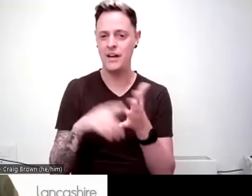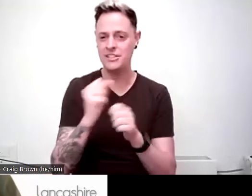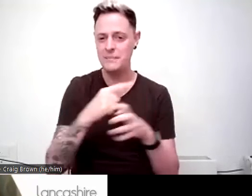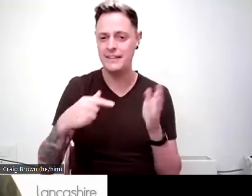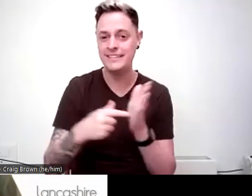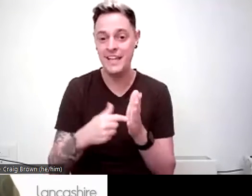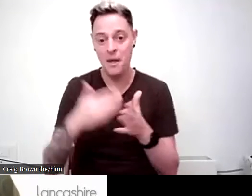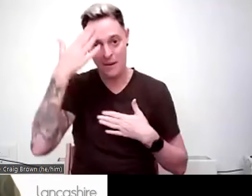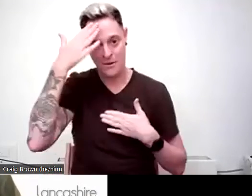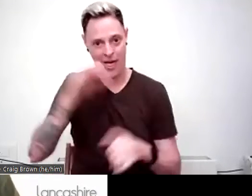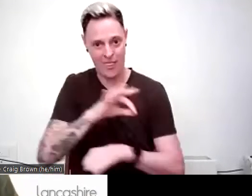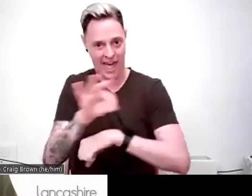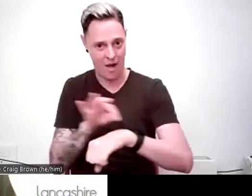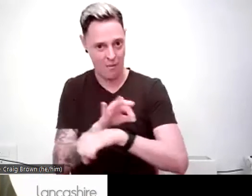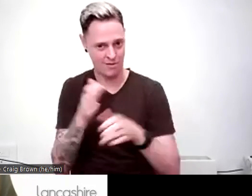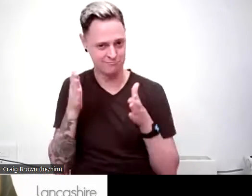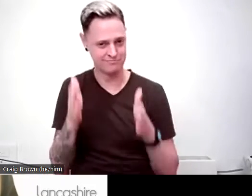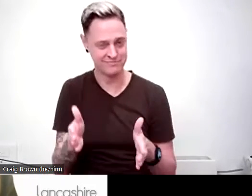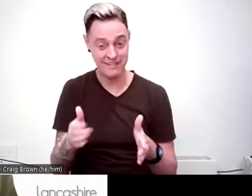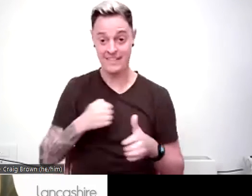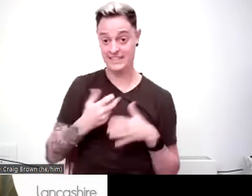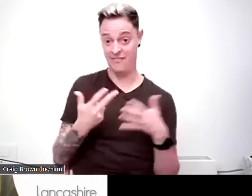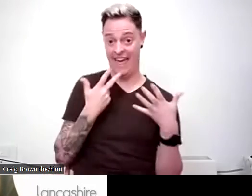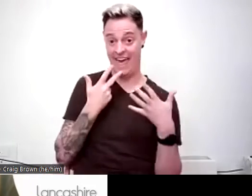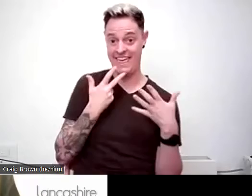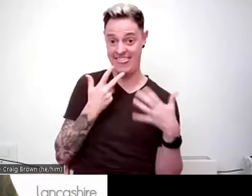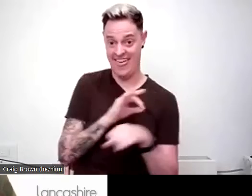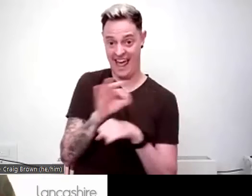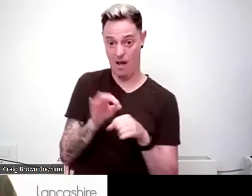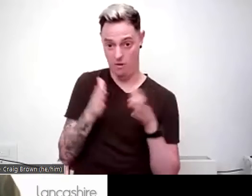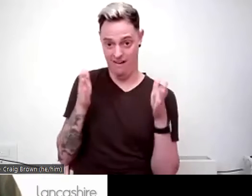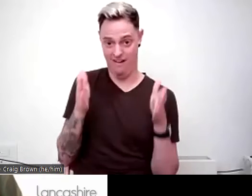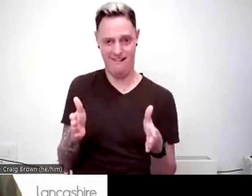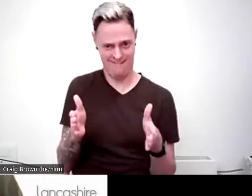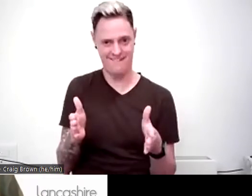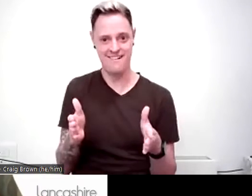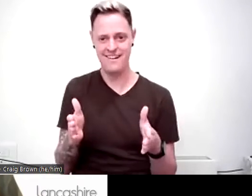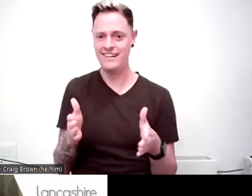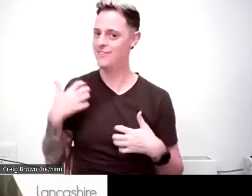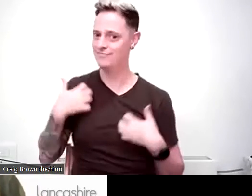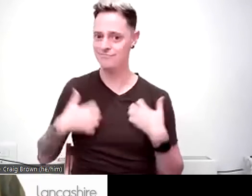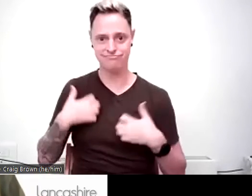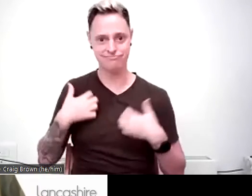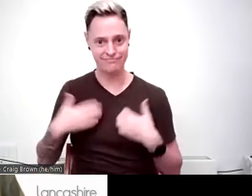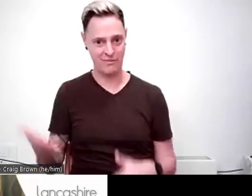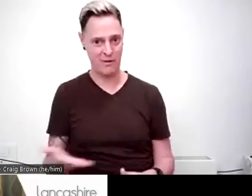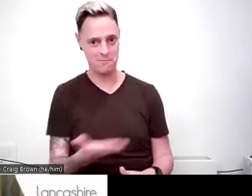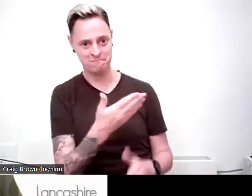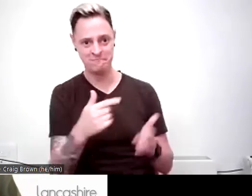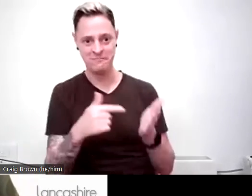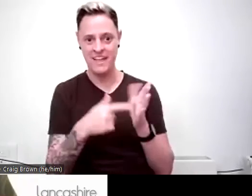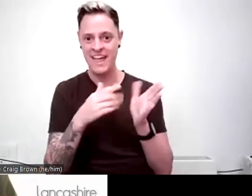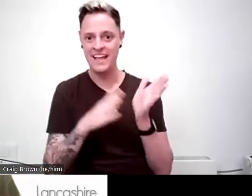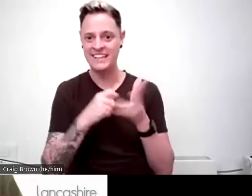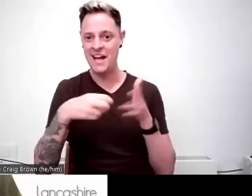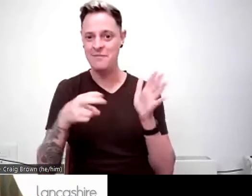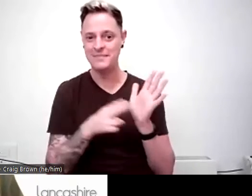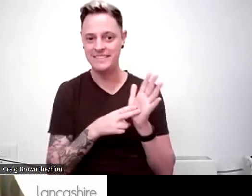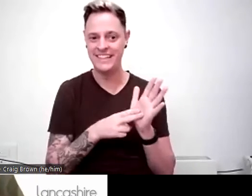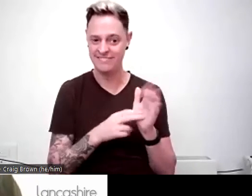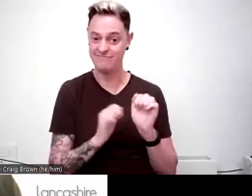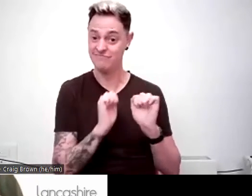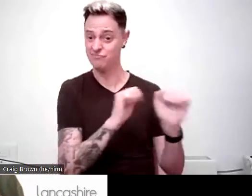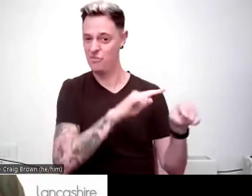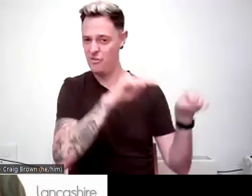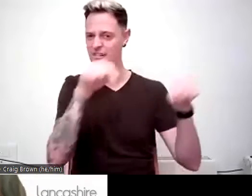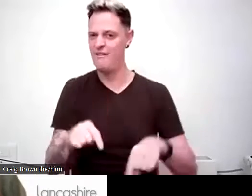Mental Health Hour. This is our 8th episode of the Mental Health Hour, and we're really excited today to have Tamsin Nicole from Tamsin Nicole Yoga with